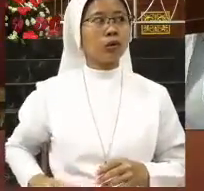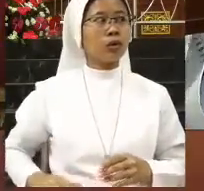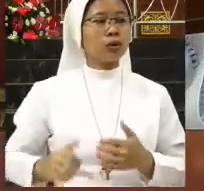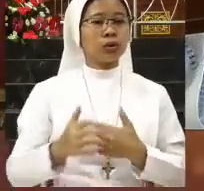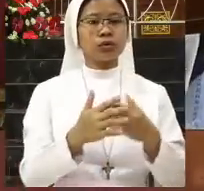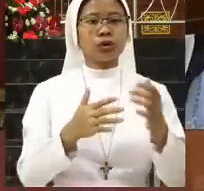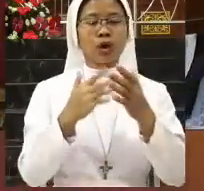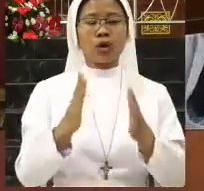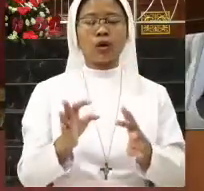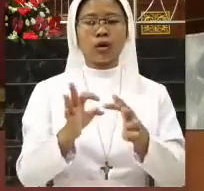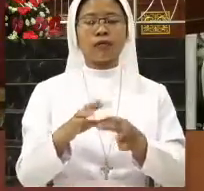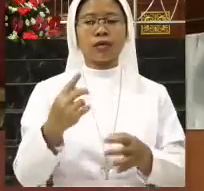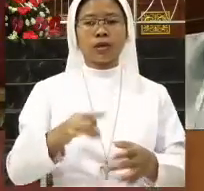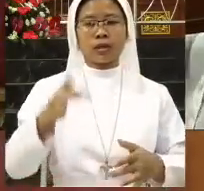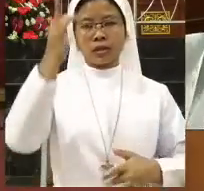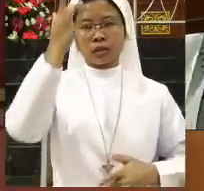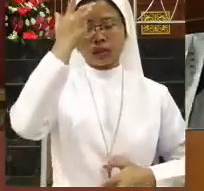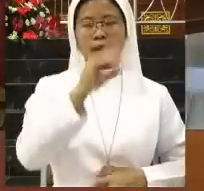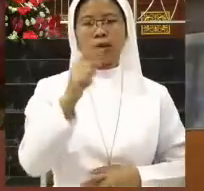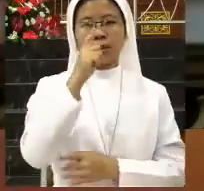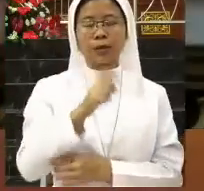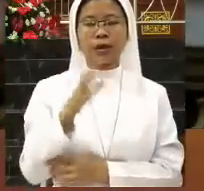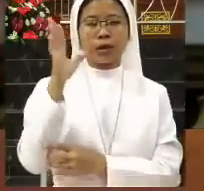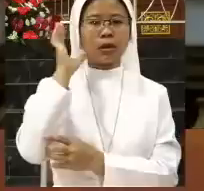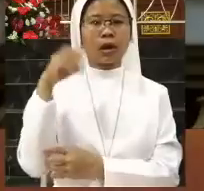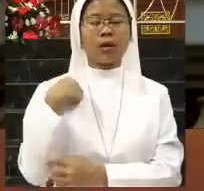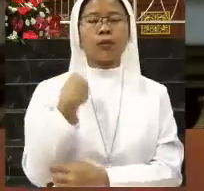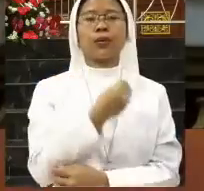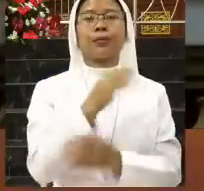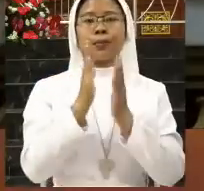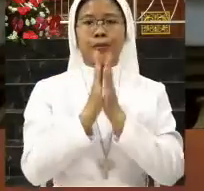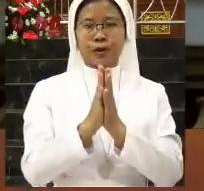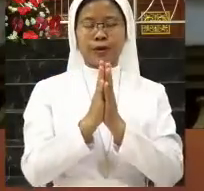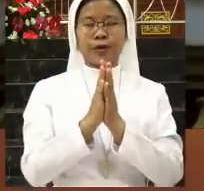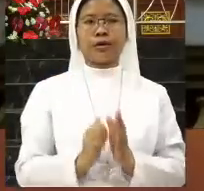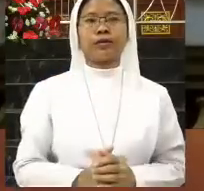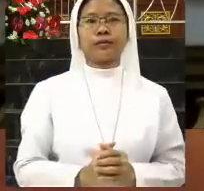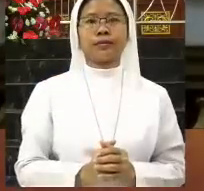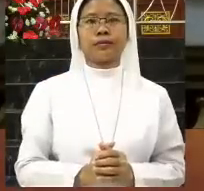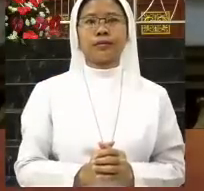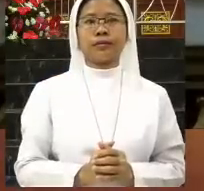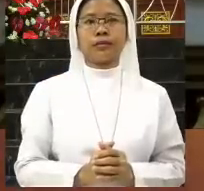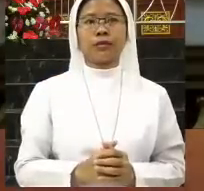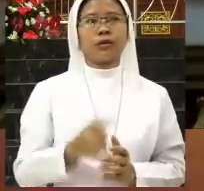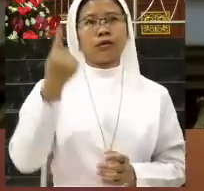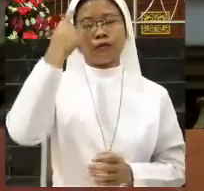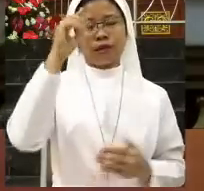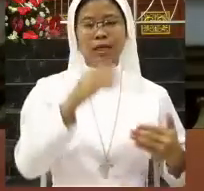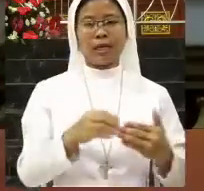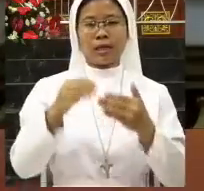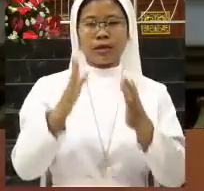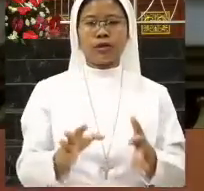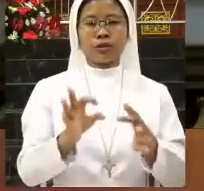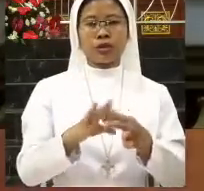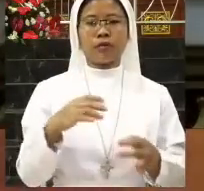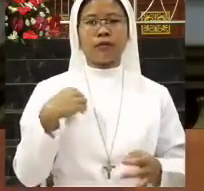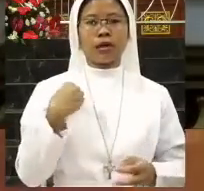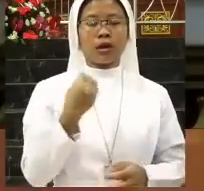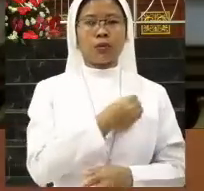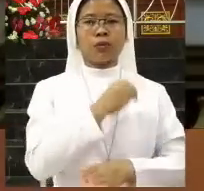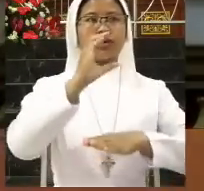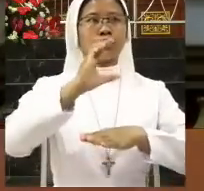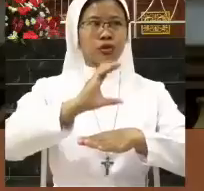the sick and the elderly, hear our prayers. For the leaders of our